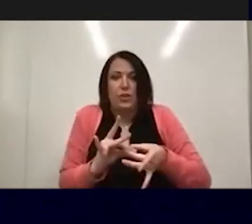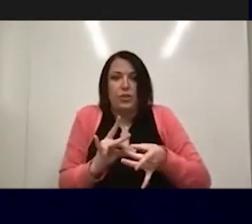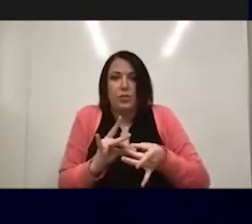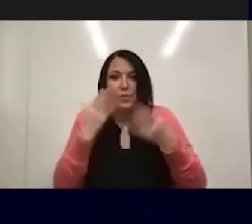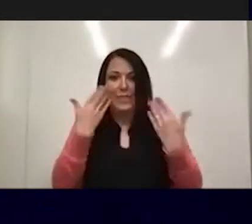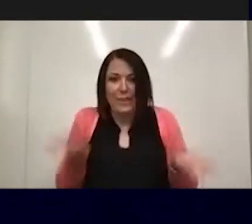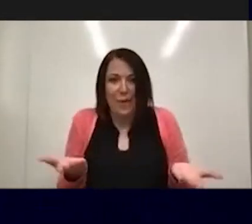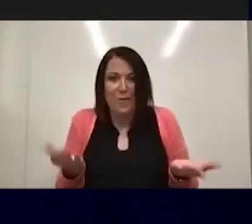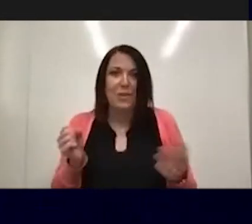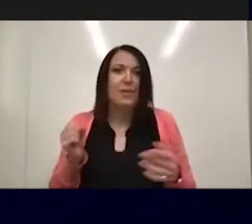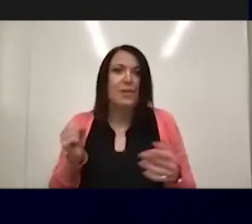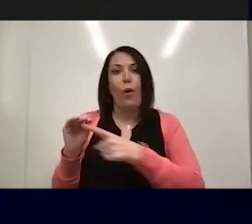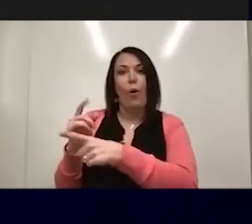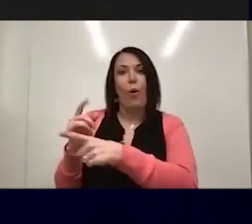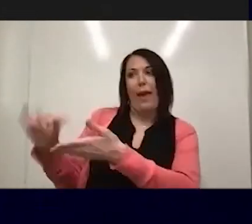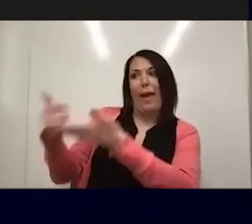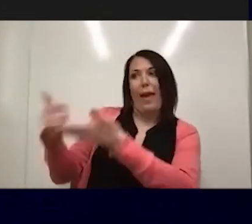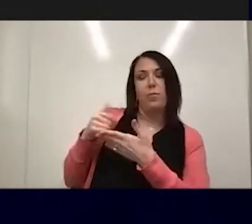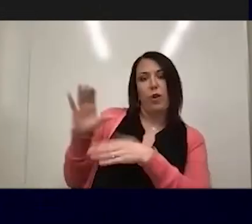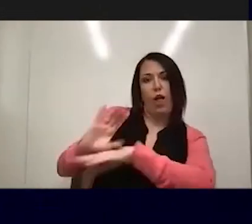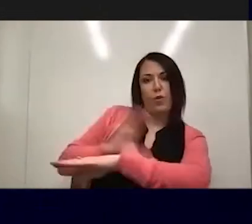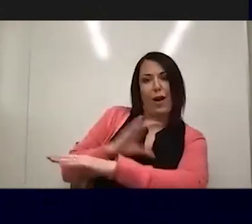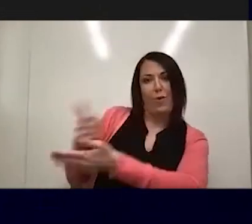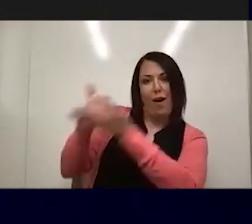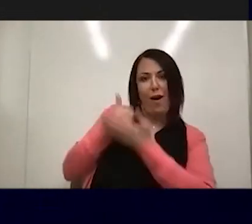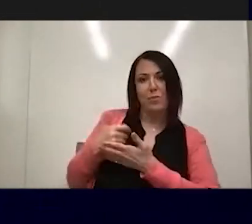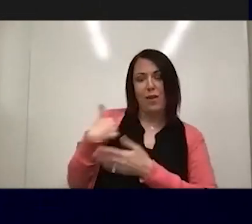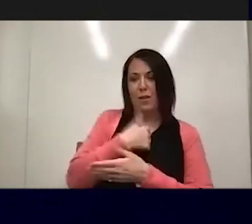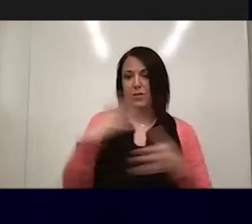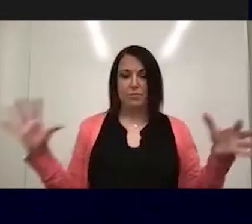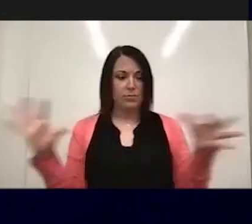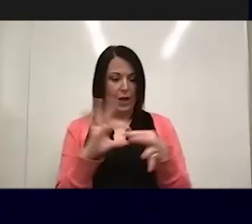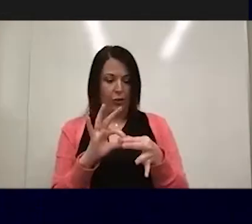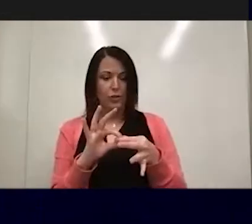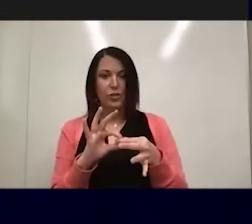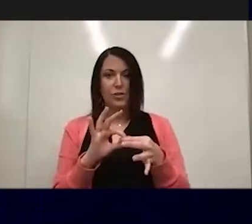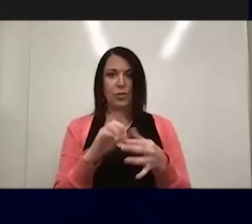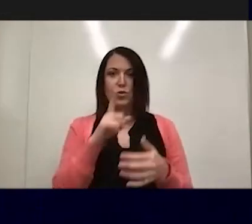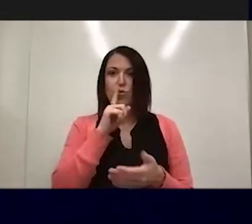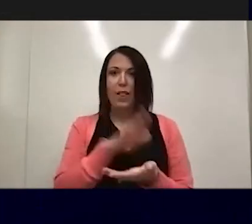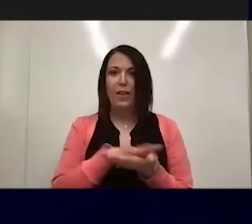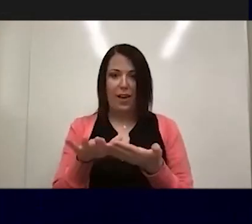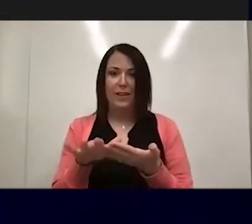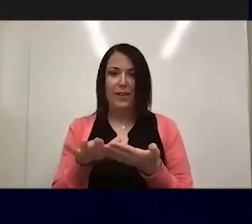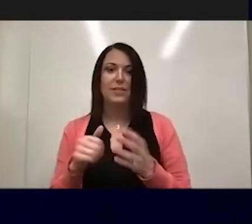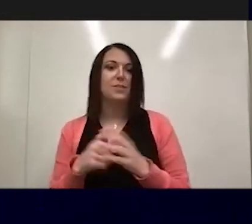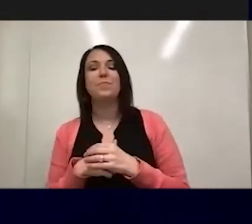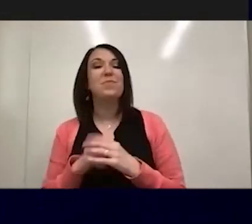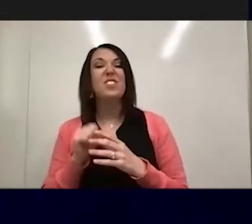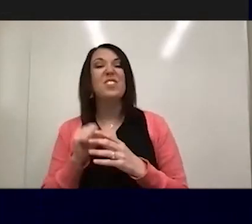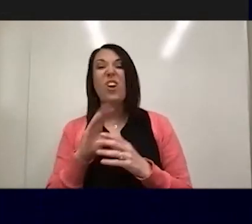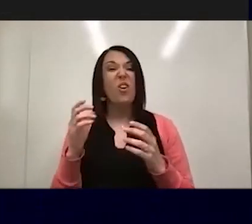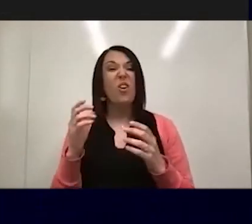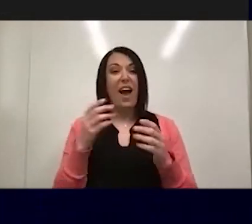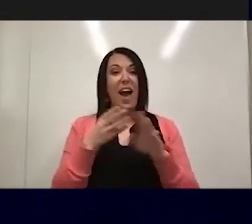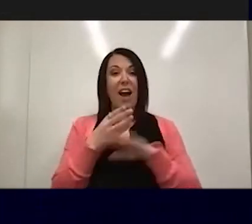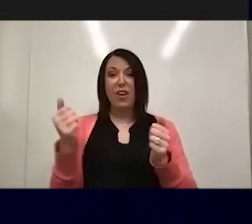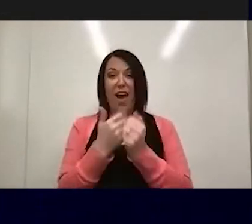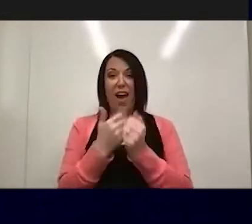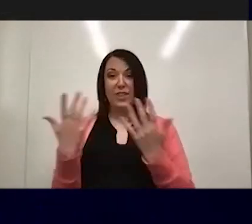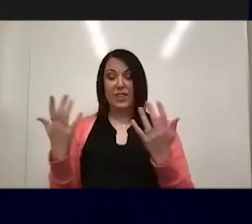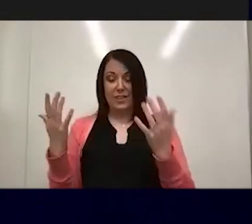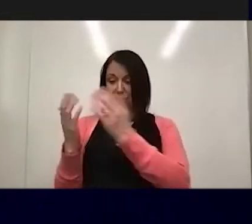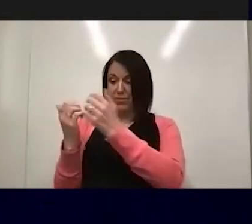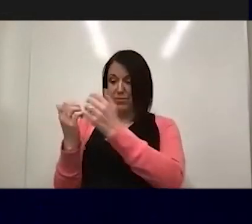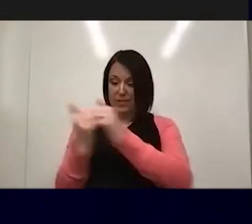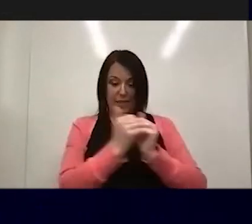we were able to get those together. And I think just that last piece of putting everything together as a team and